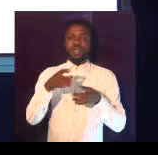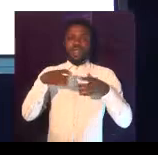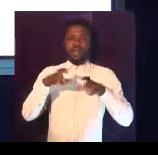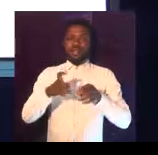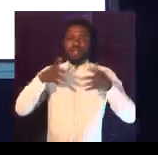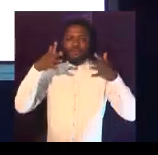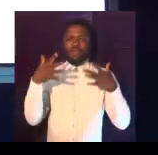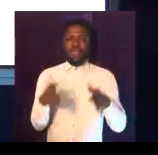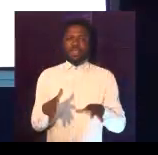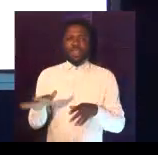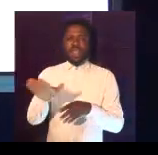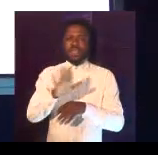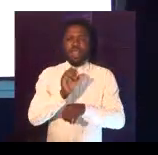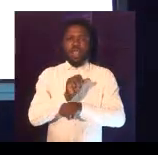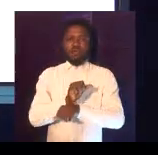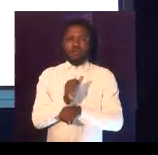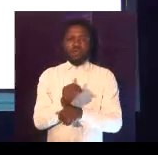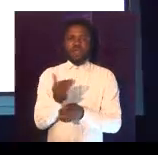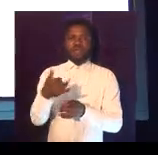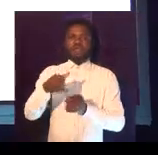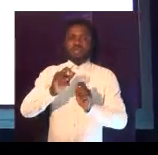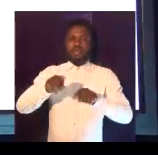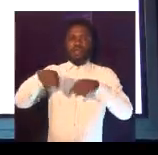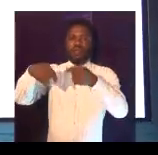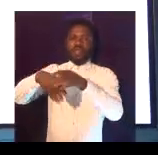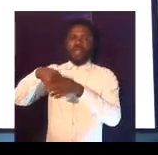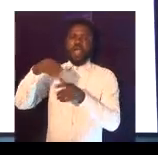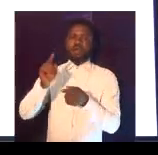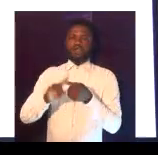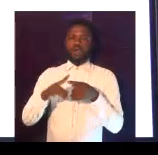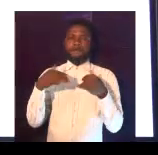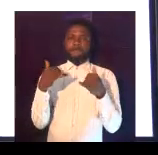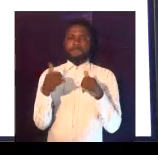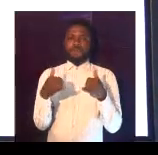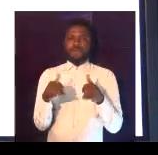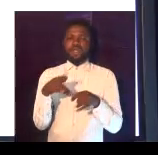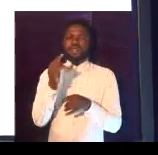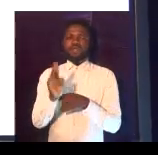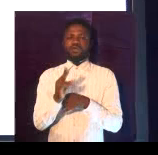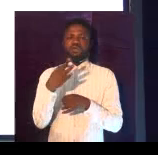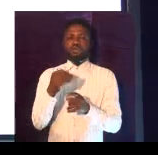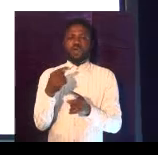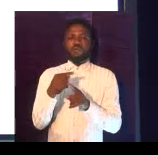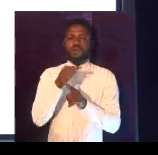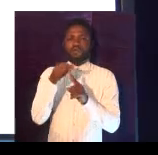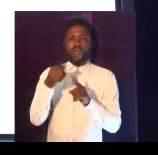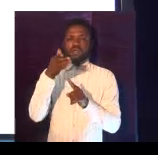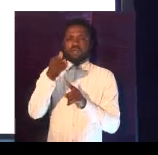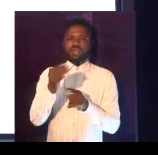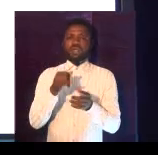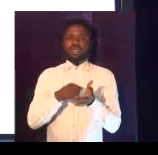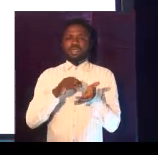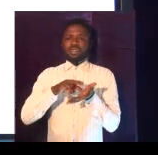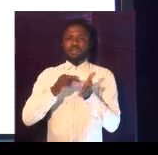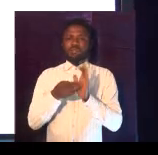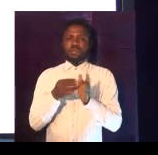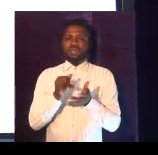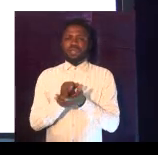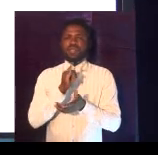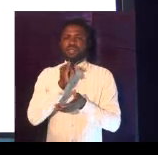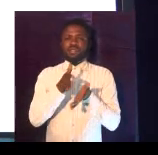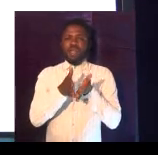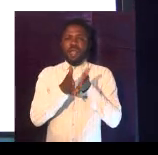When the class finished their work, they went out to play. The use of when here simply